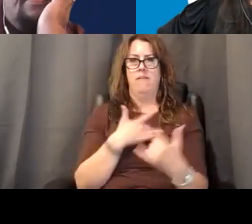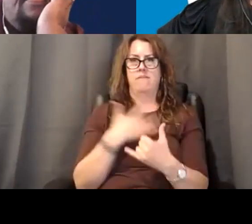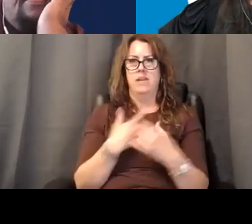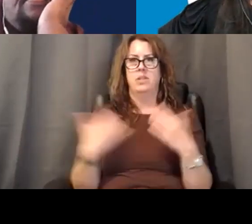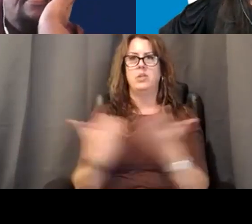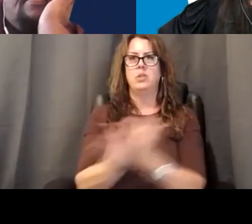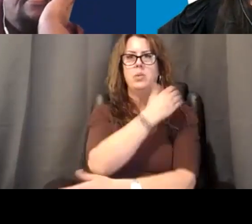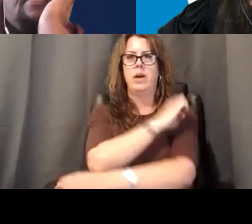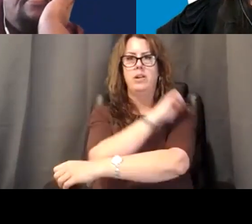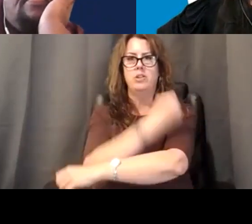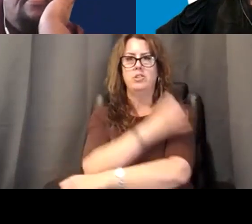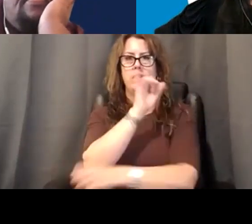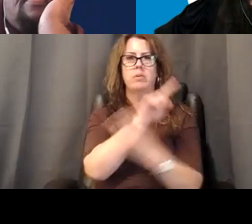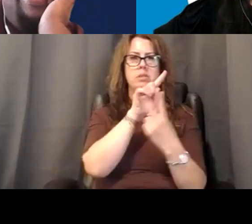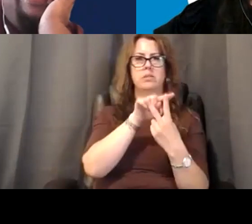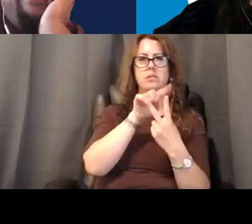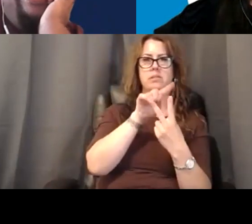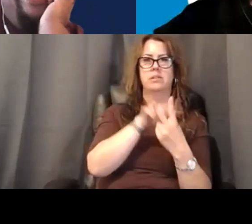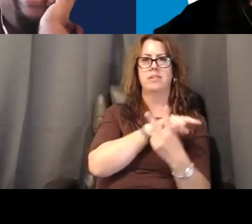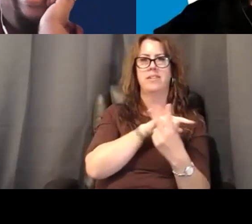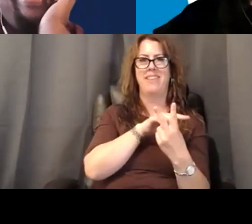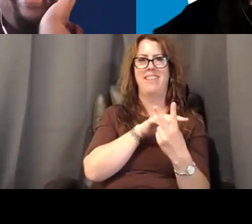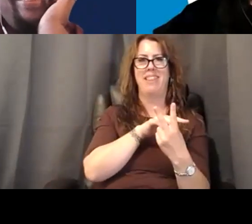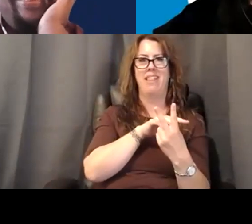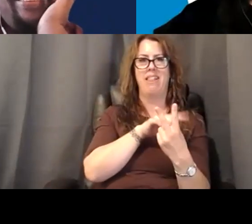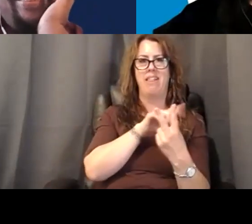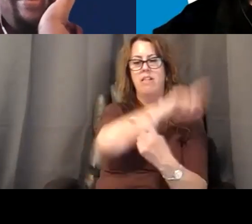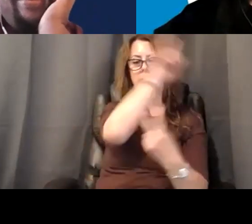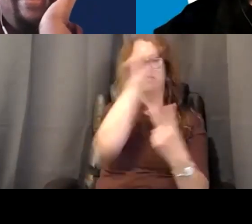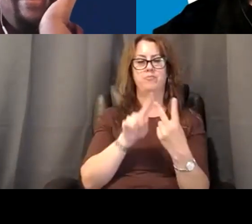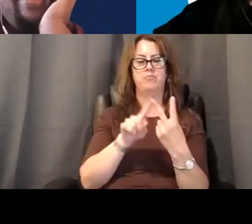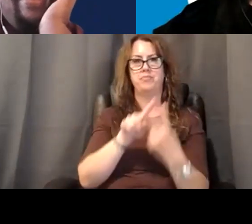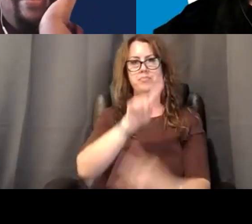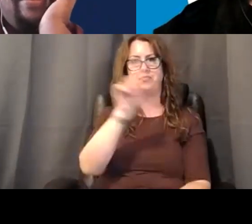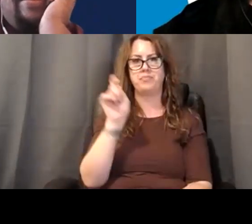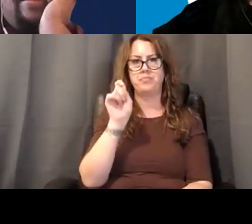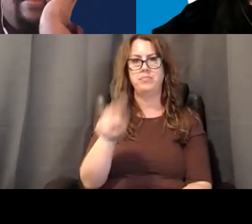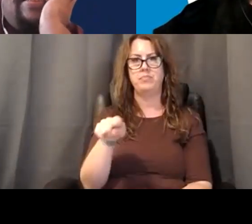my question, I think that was a comment, but the next part of my question is regarding reparation.